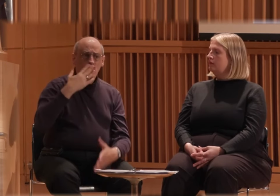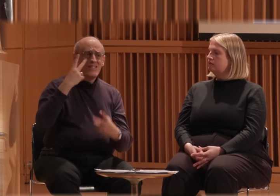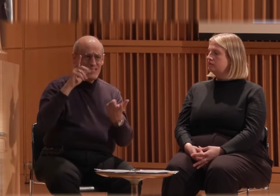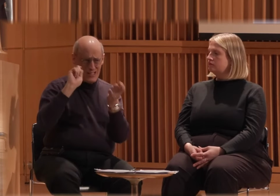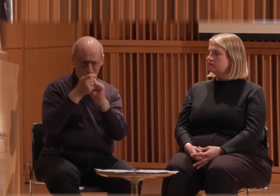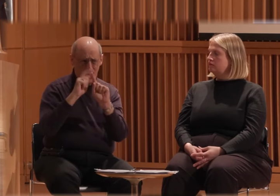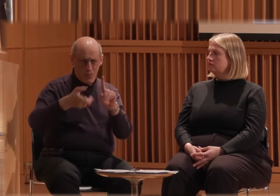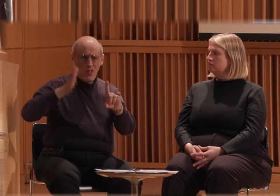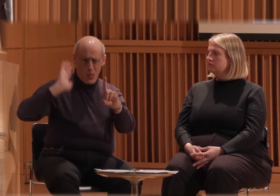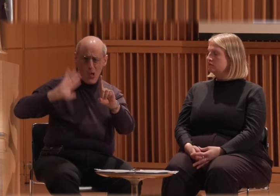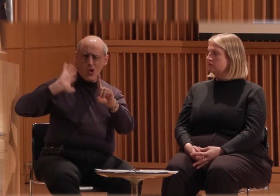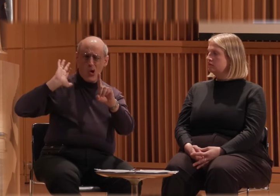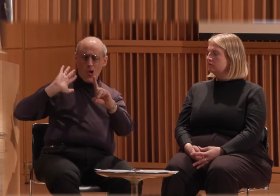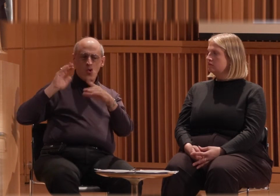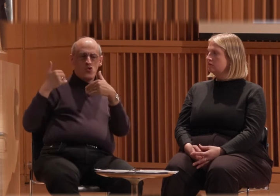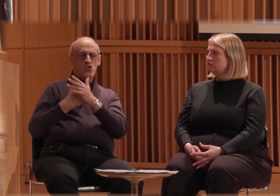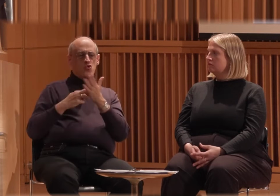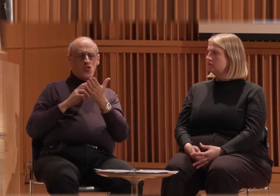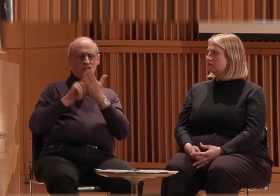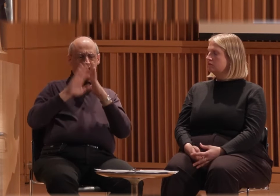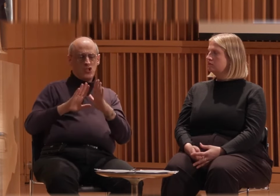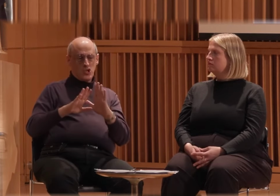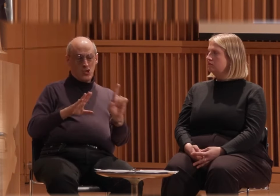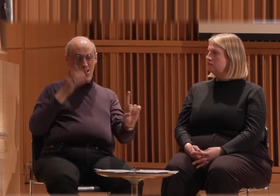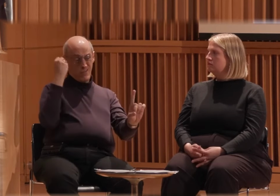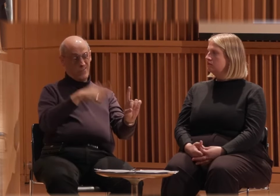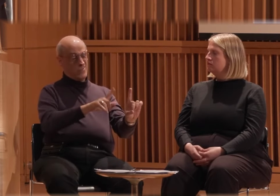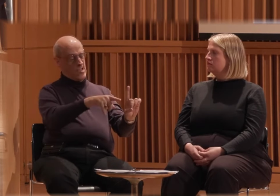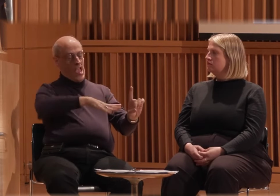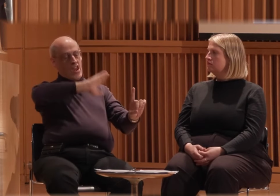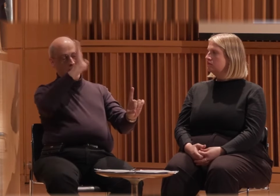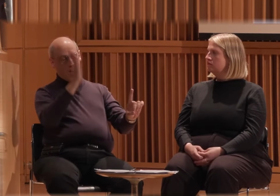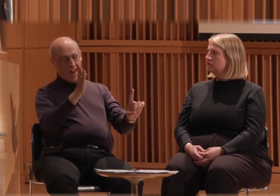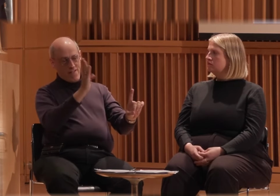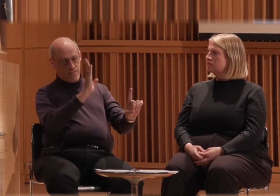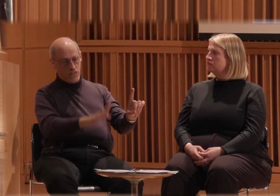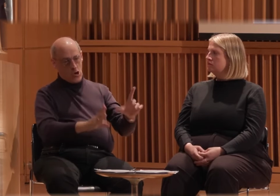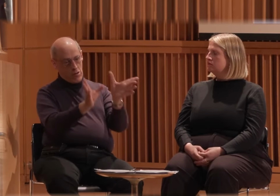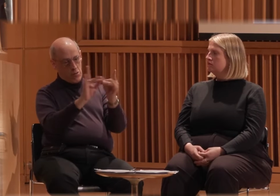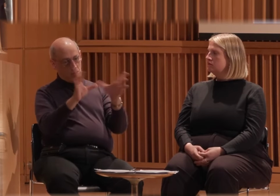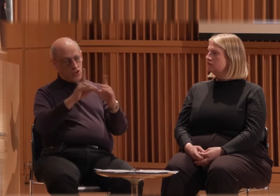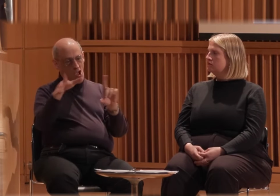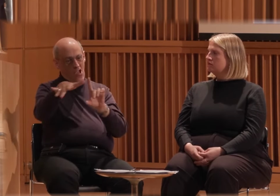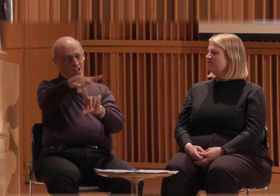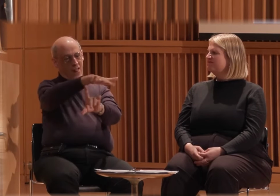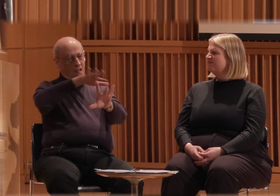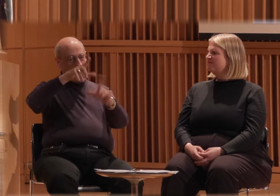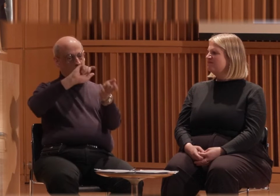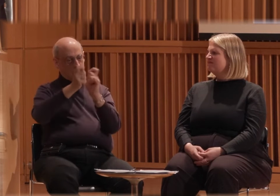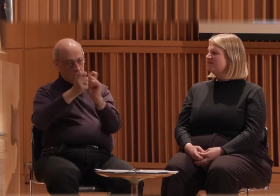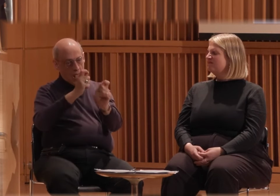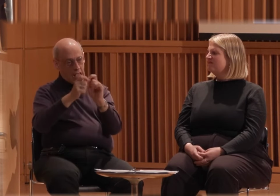changing, a budding researcher would actually be told never, ever mention the word climate change